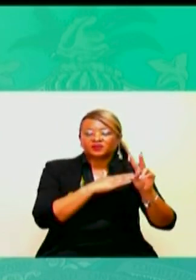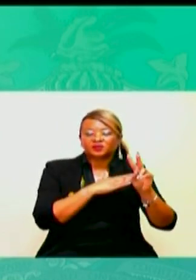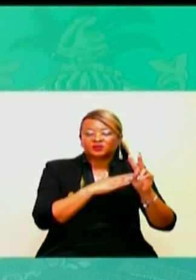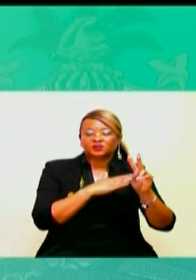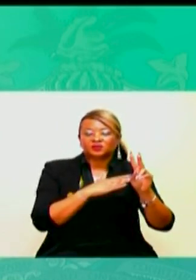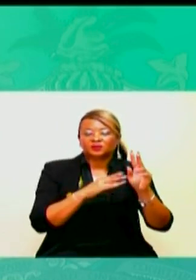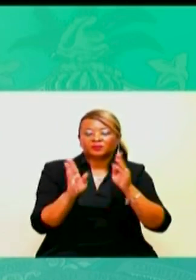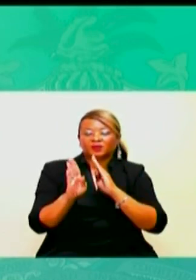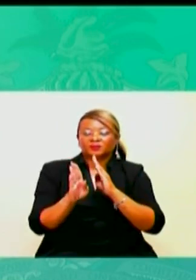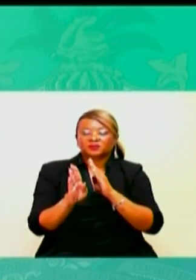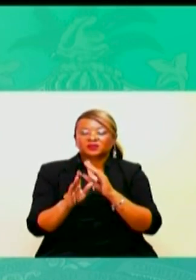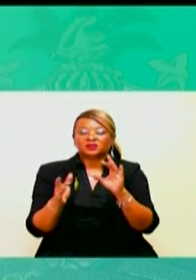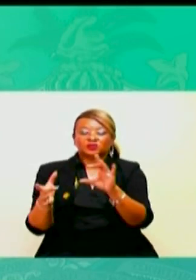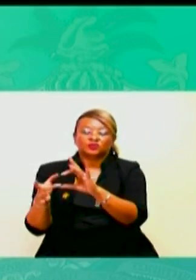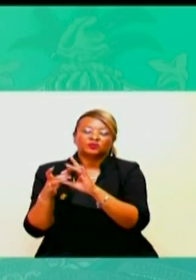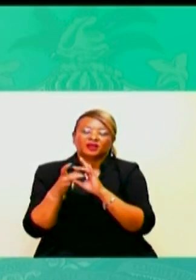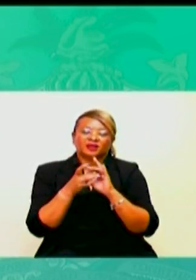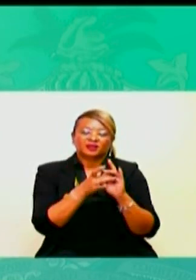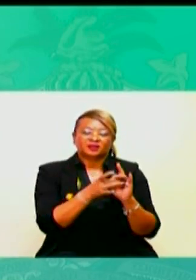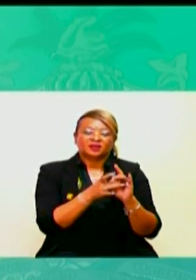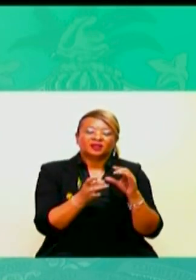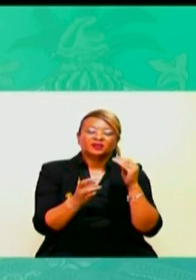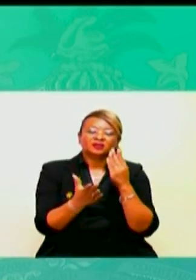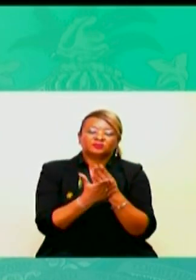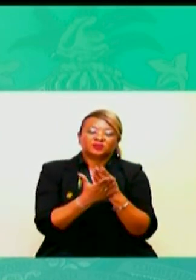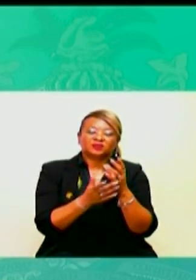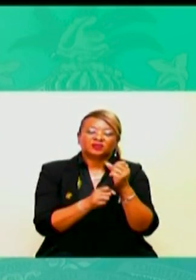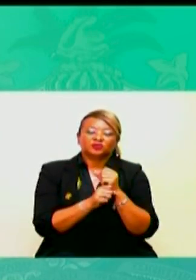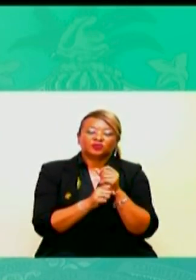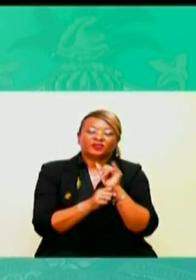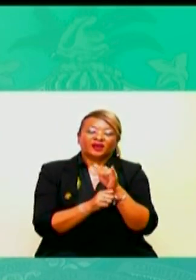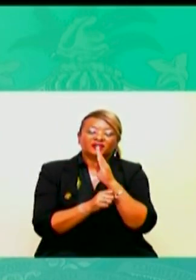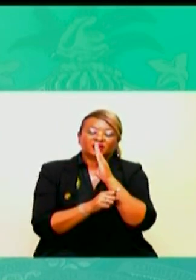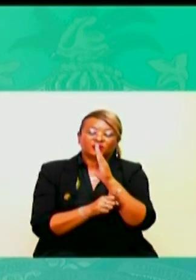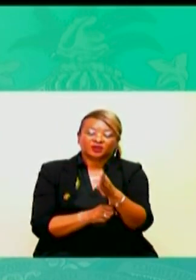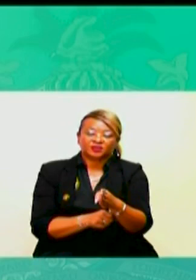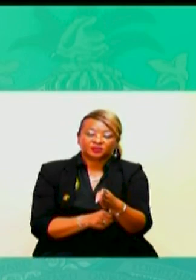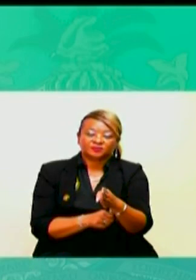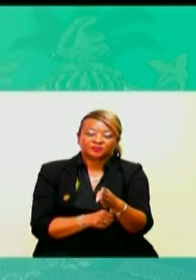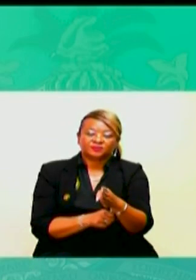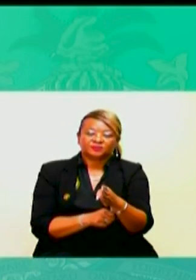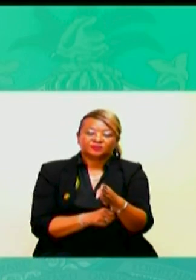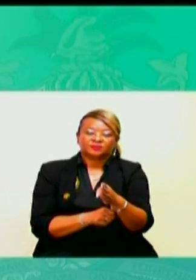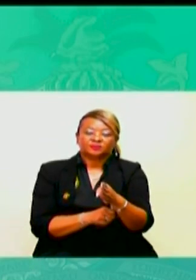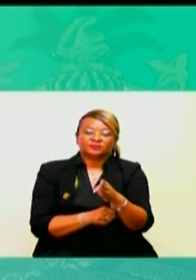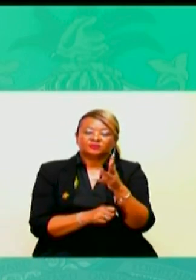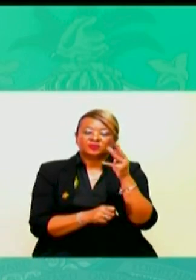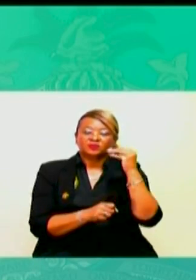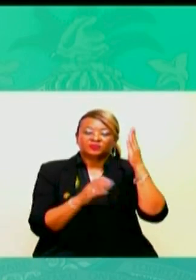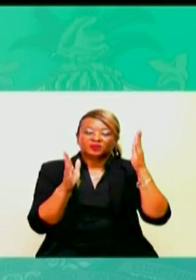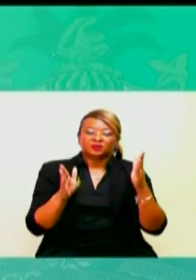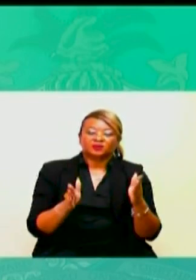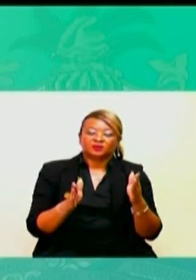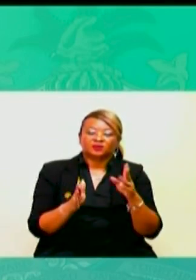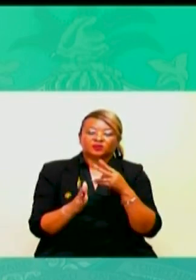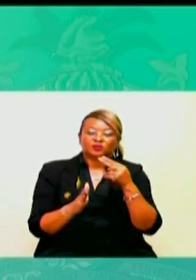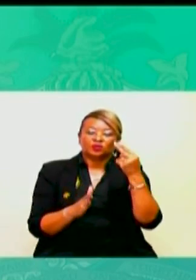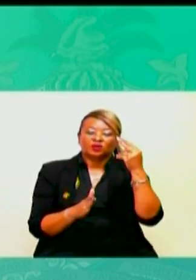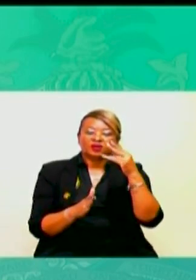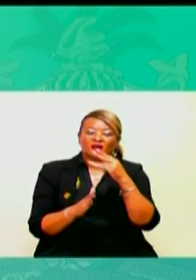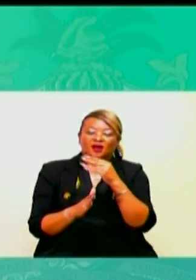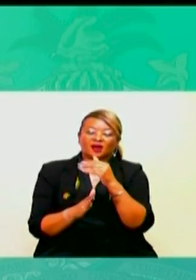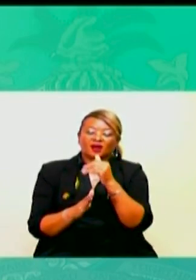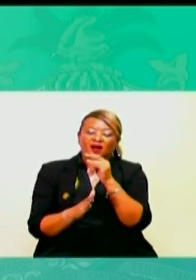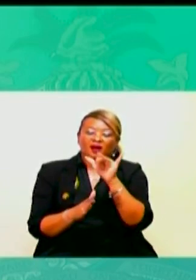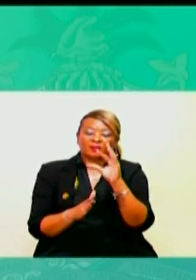united. This budget takes you in that direction. Madam Speaker, North Abaco supports